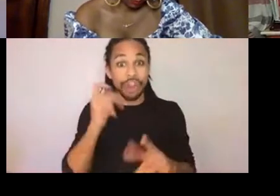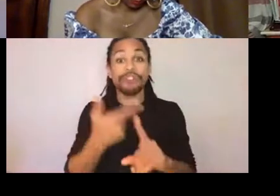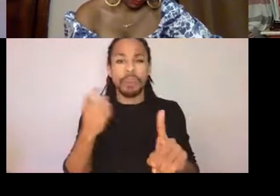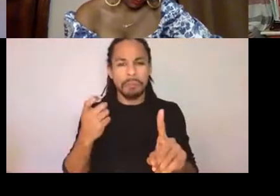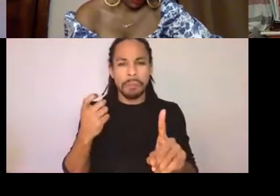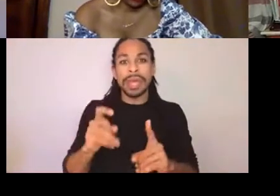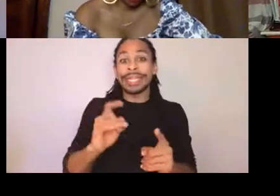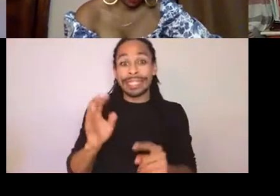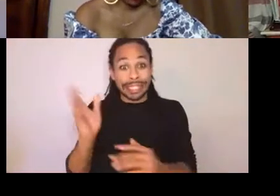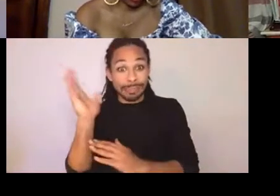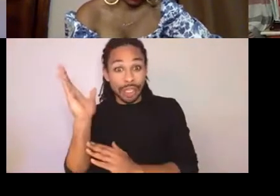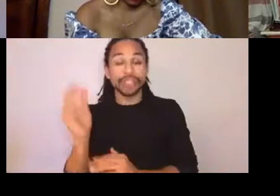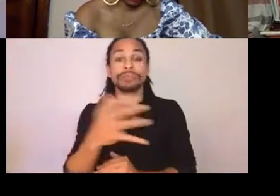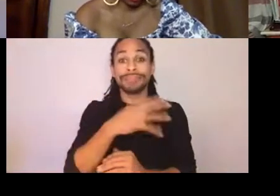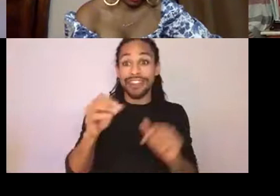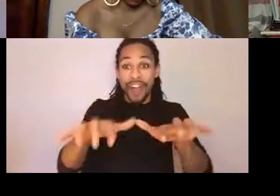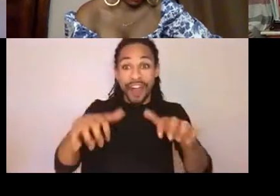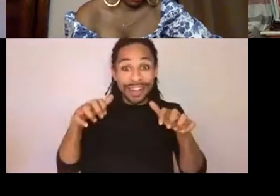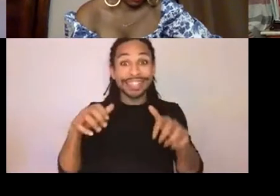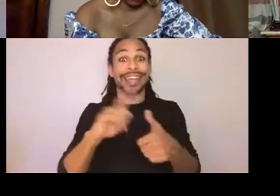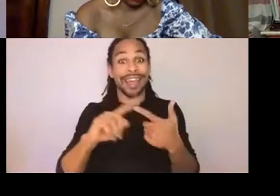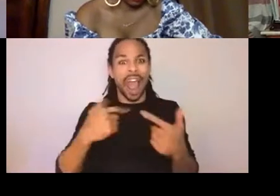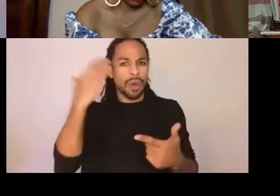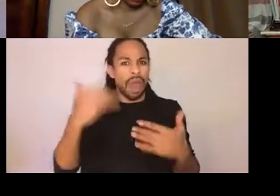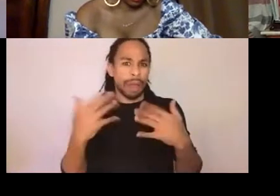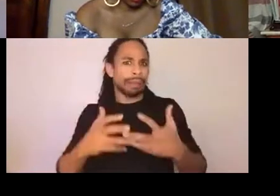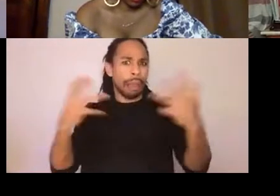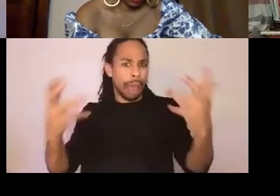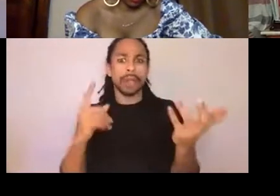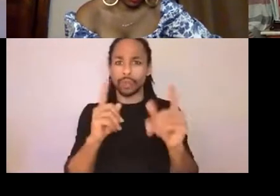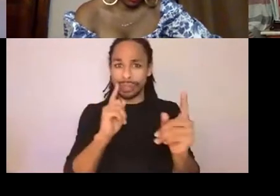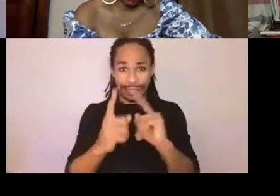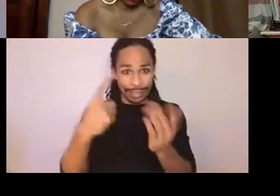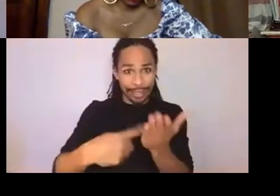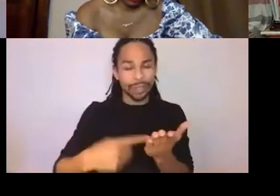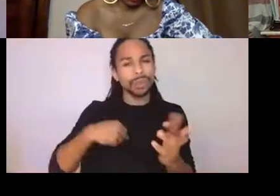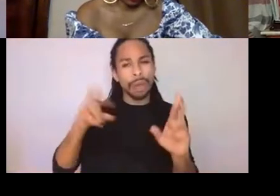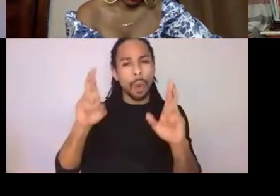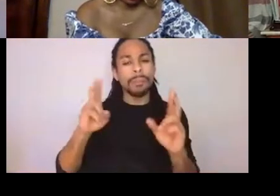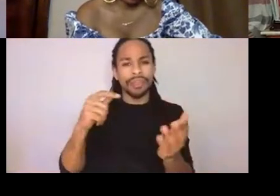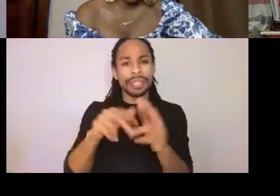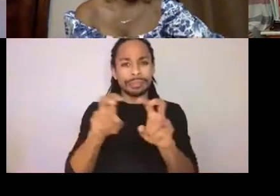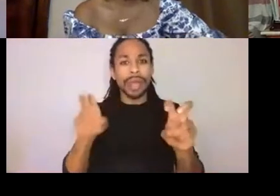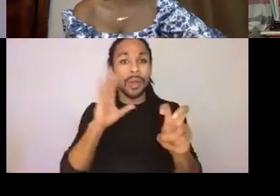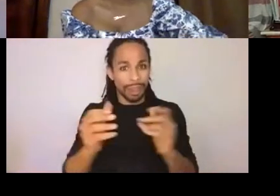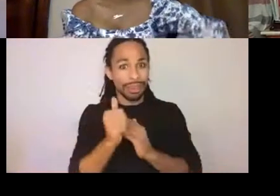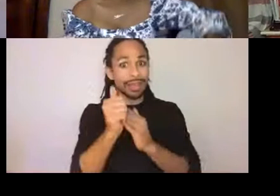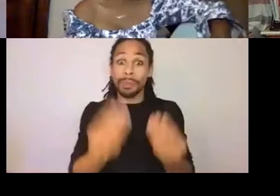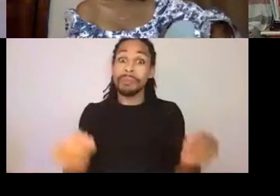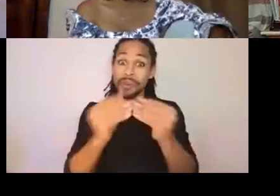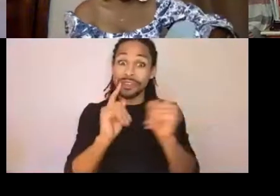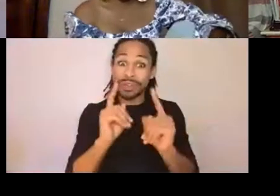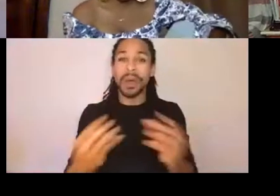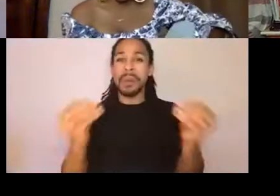audience. And I know that there's a lot to discuss, and so I hope that these panels will lead to more conversations and real coalition